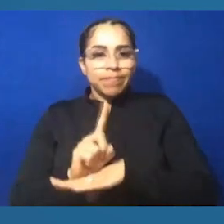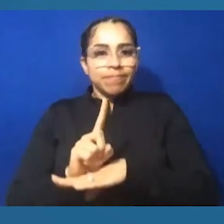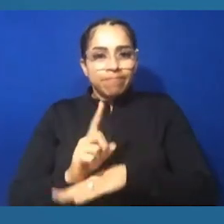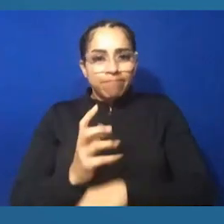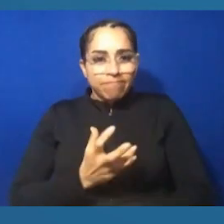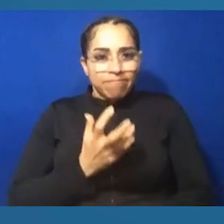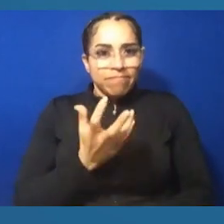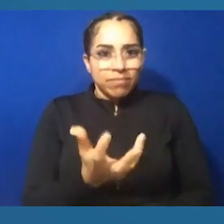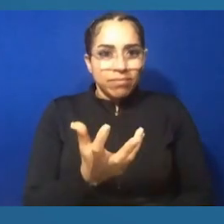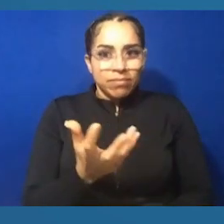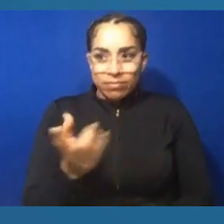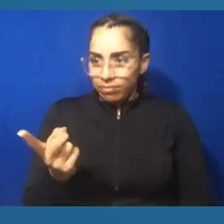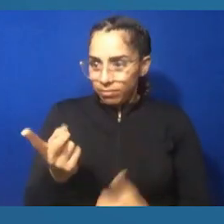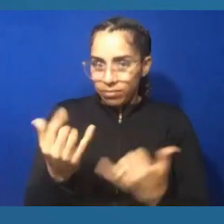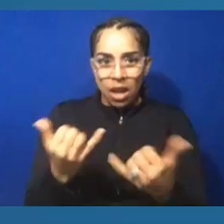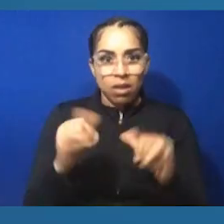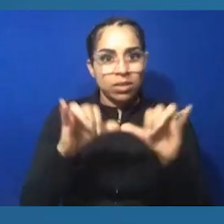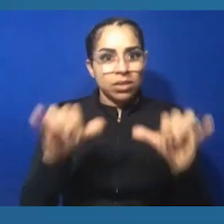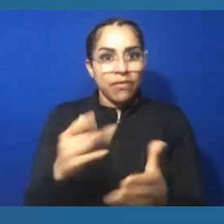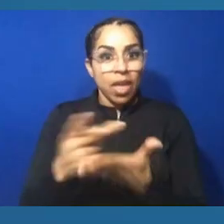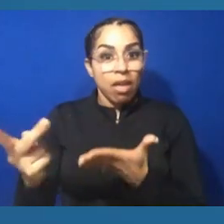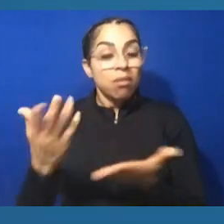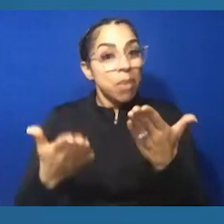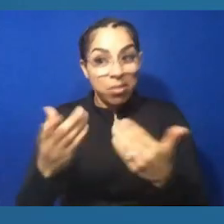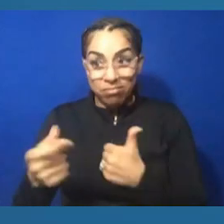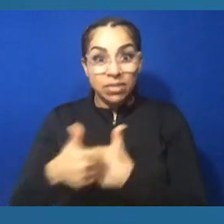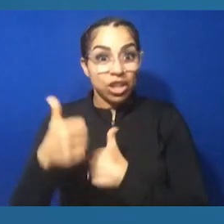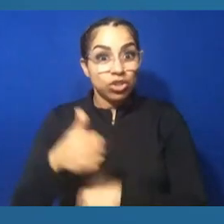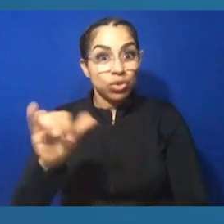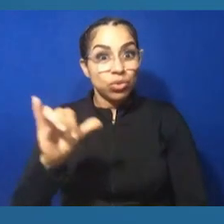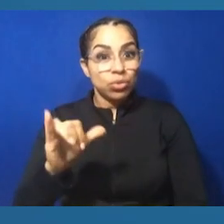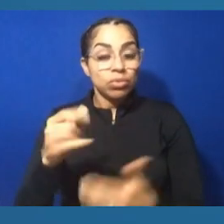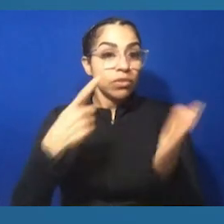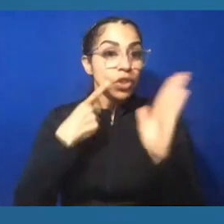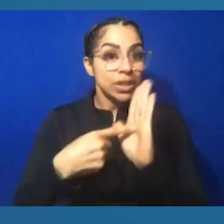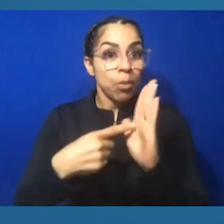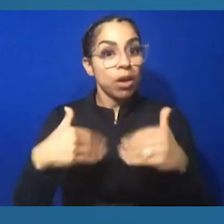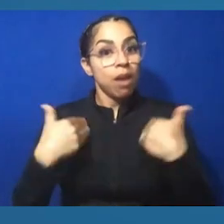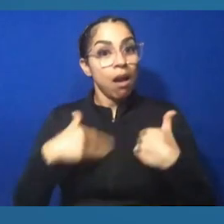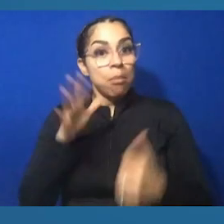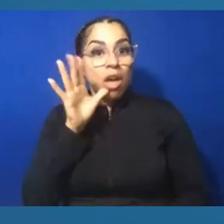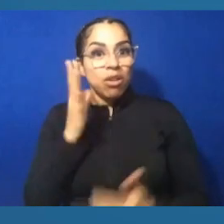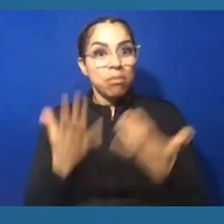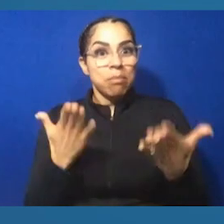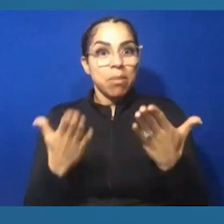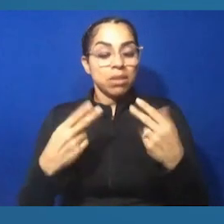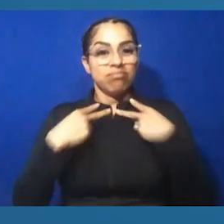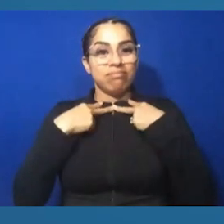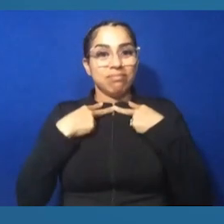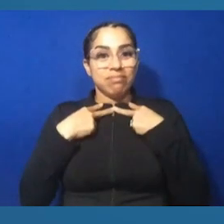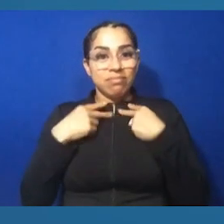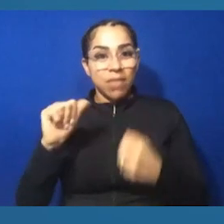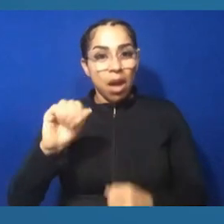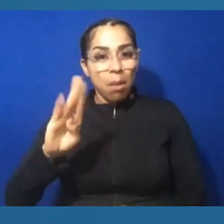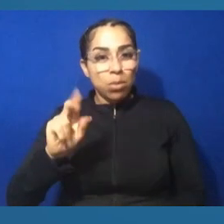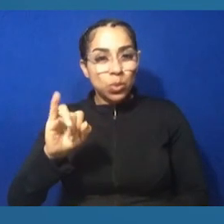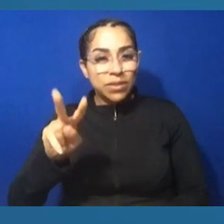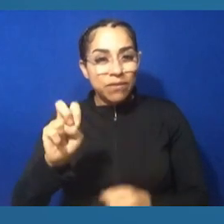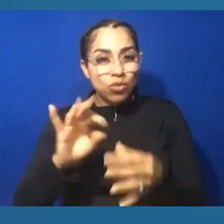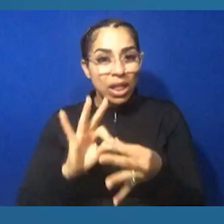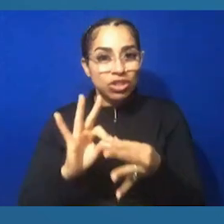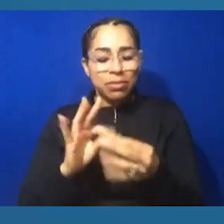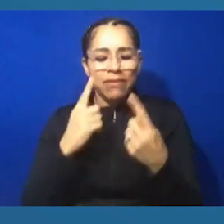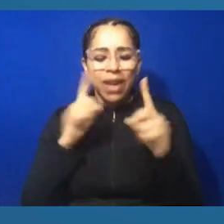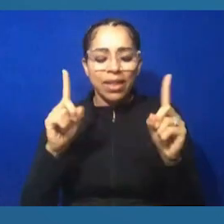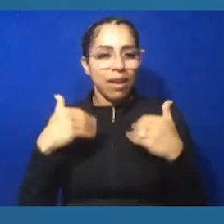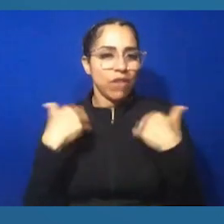put themselves in danger. You think of a young mother trapped in an abusive relationship. She finally has the courage to come forward and tell her story